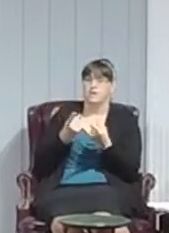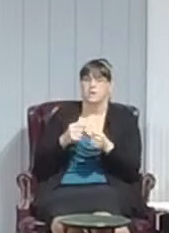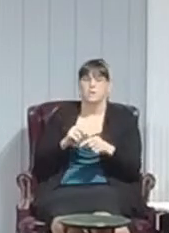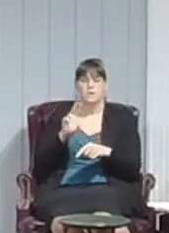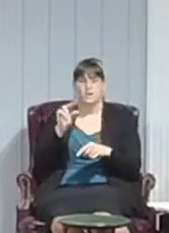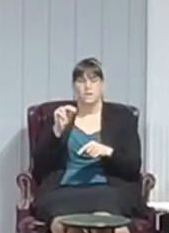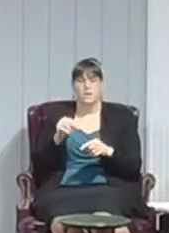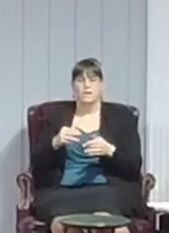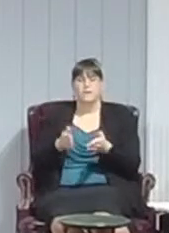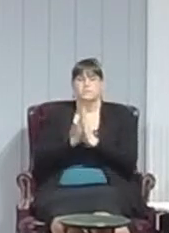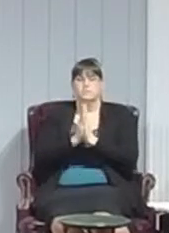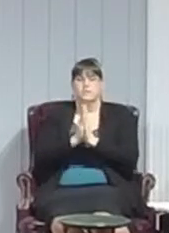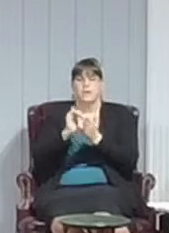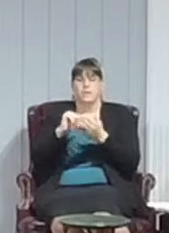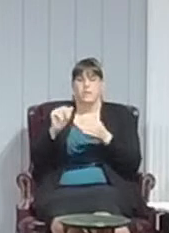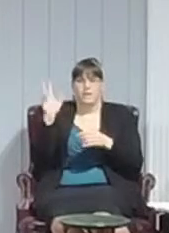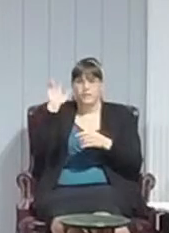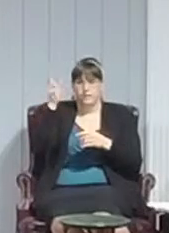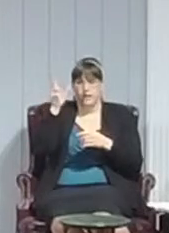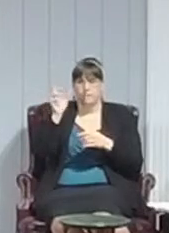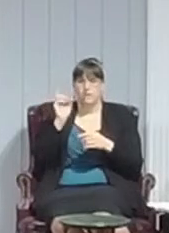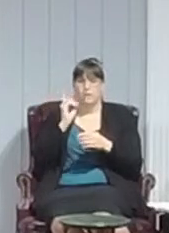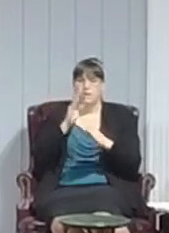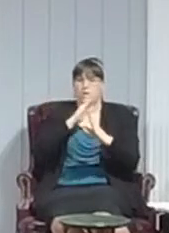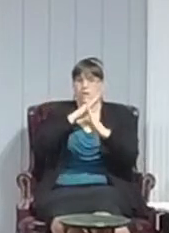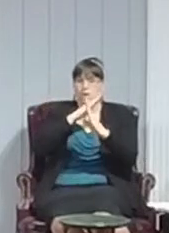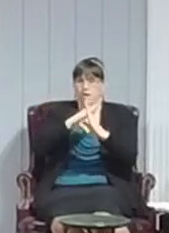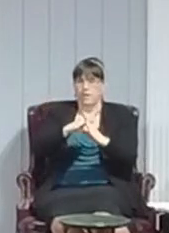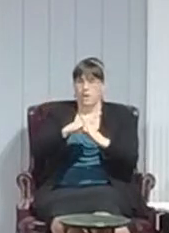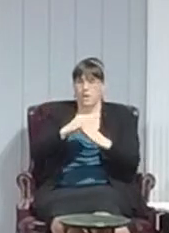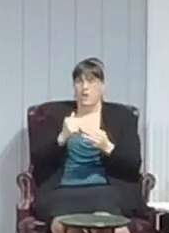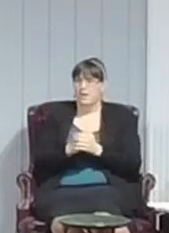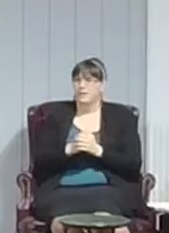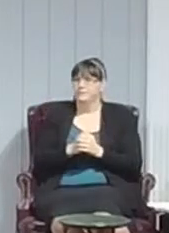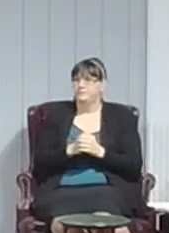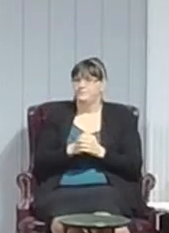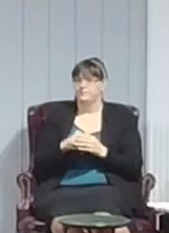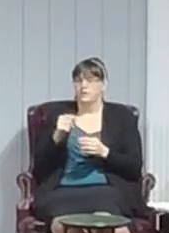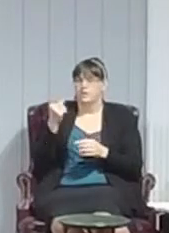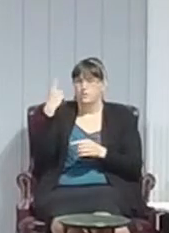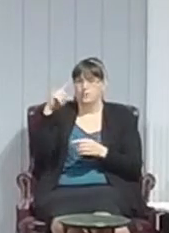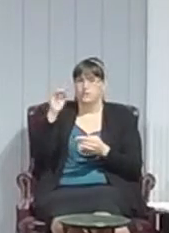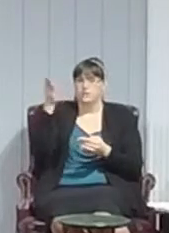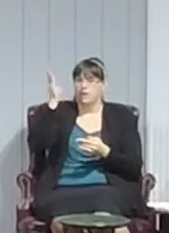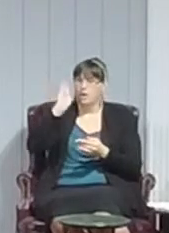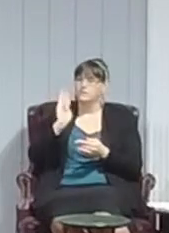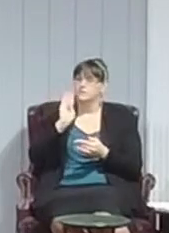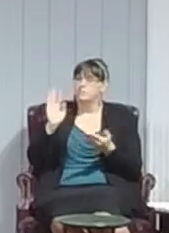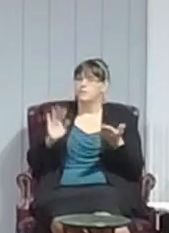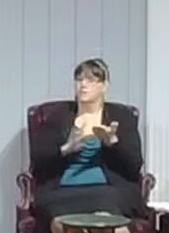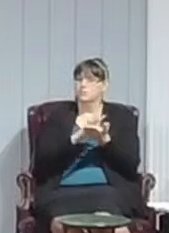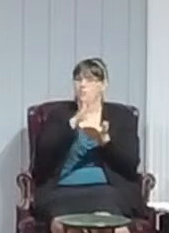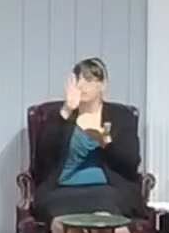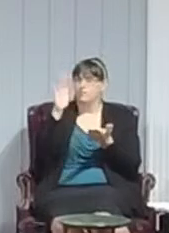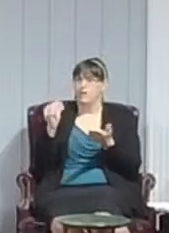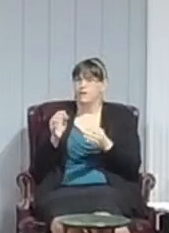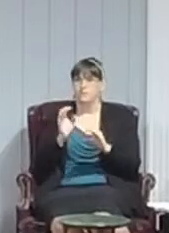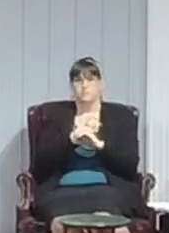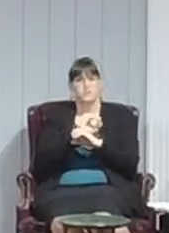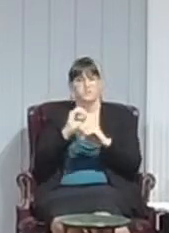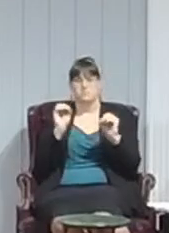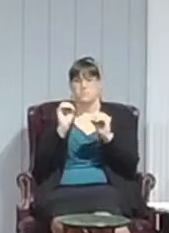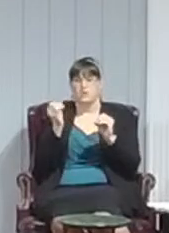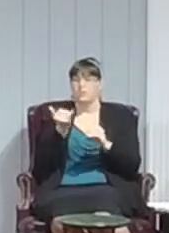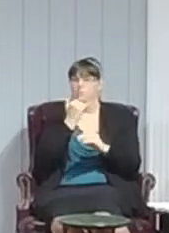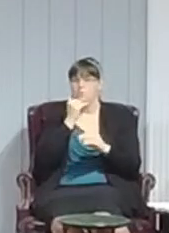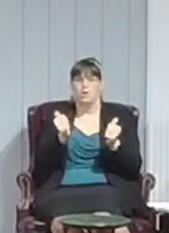the devil not be able to take him before it's God's time. Praying for God to be glorified in this thing. And listen, there's nothing wrong at all for you